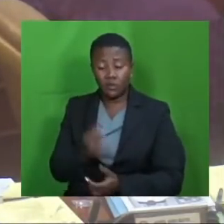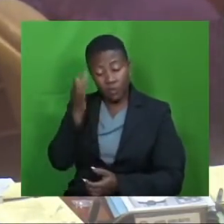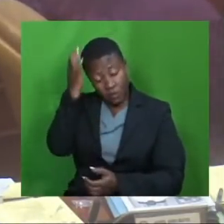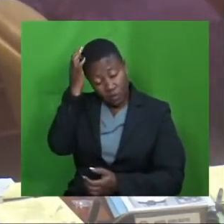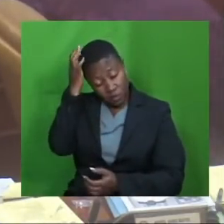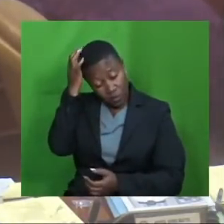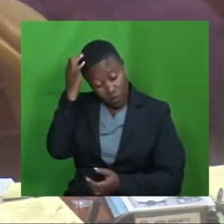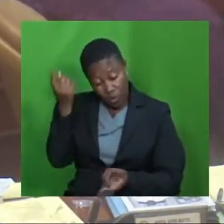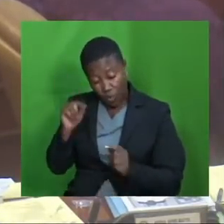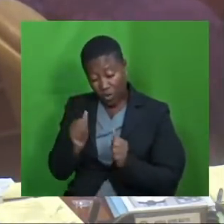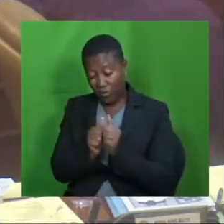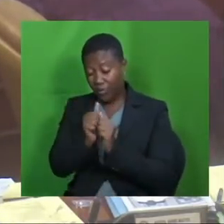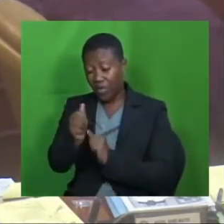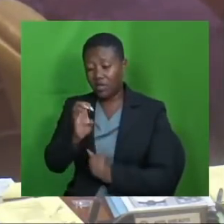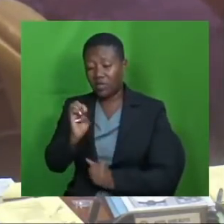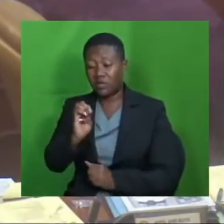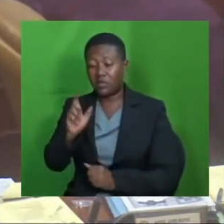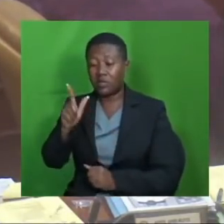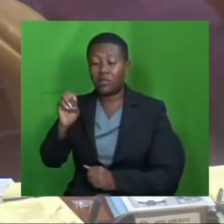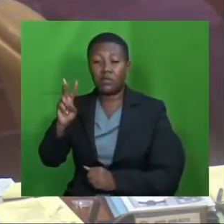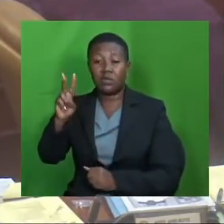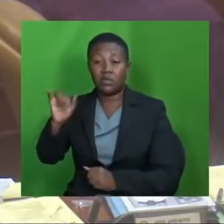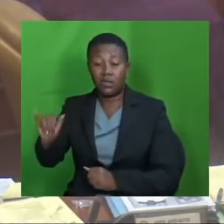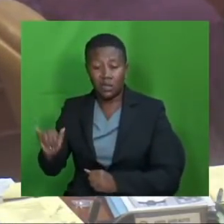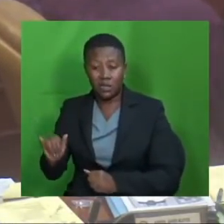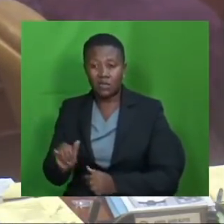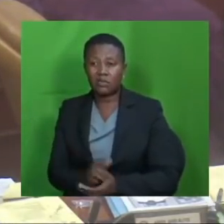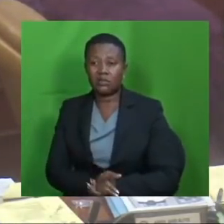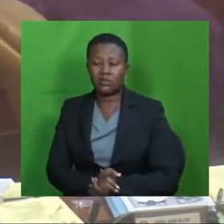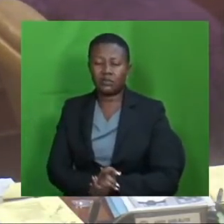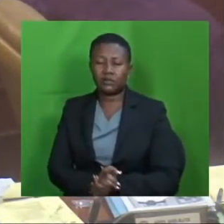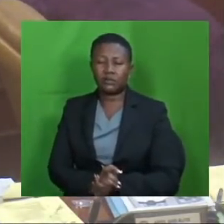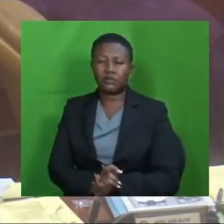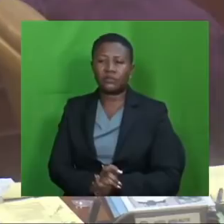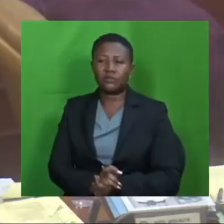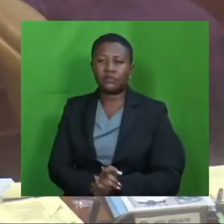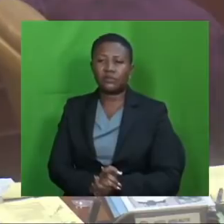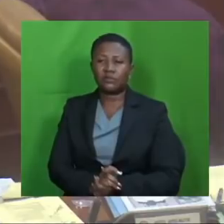is passed, as my colleagues already intimated,